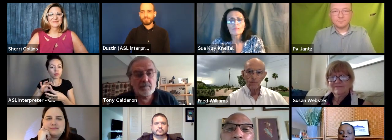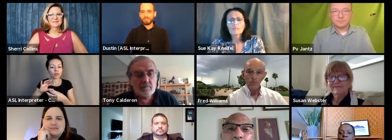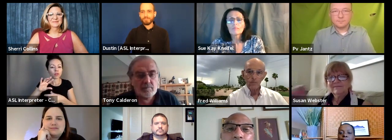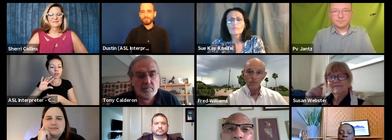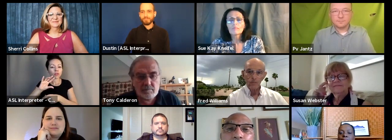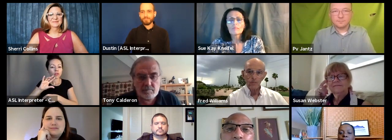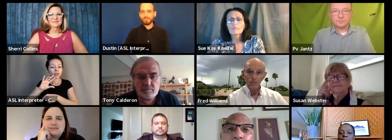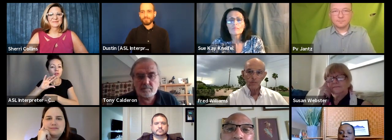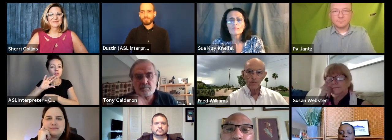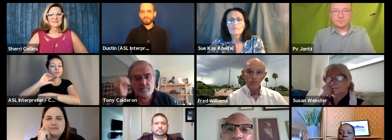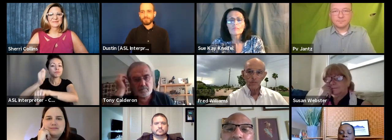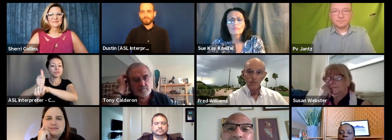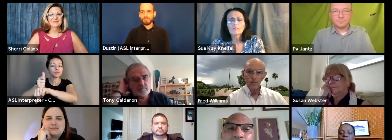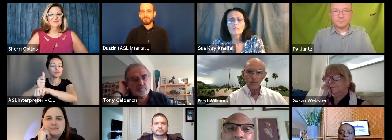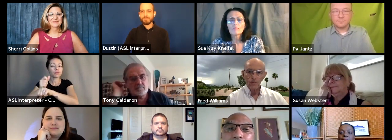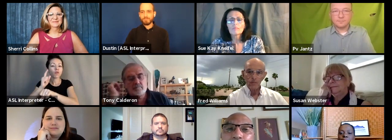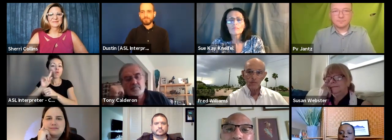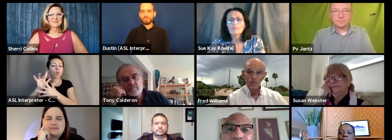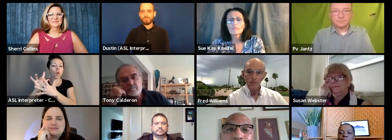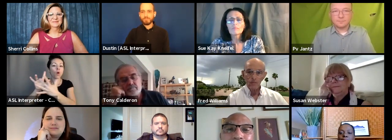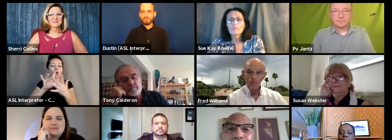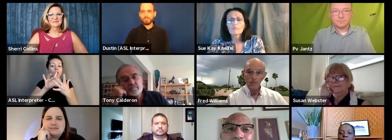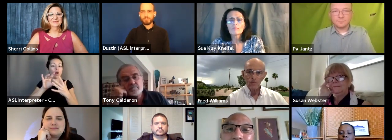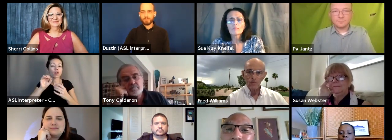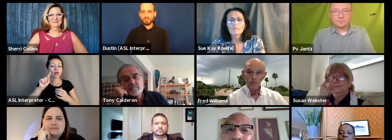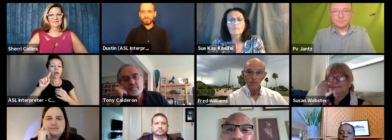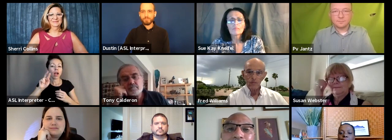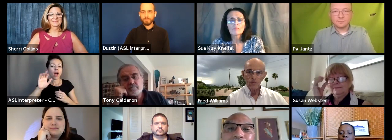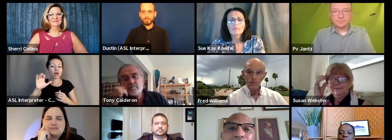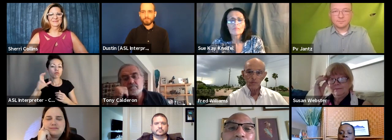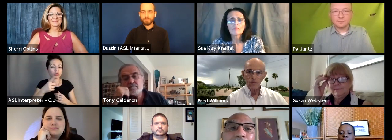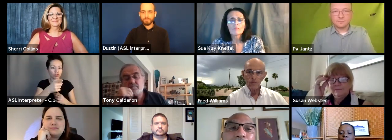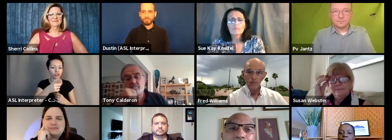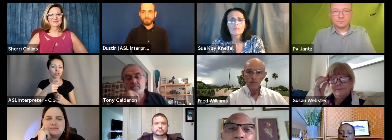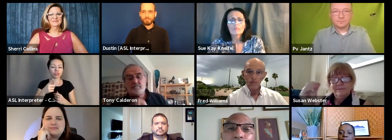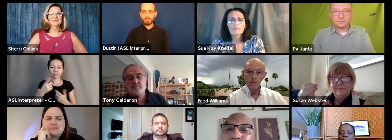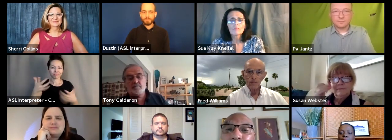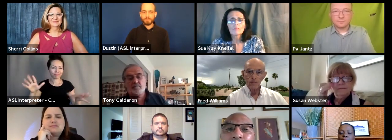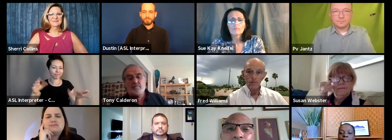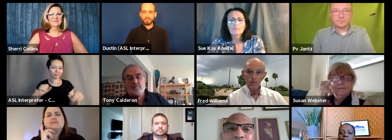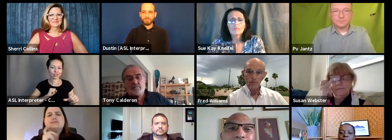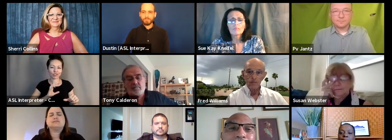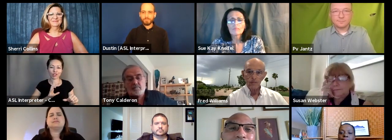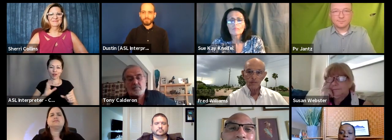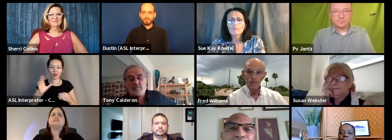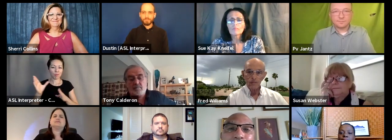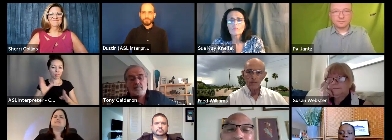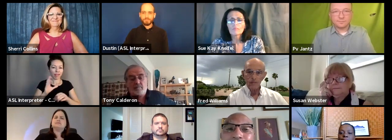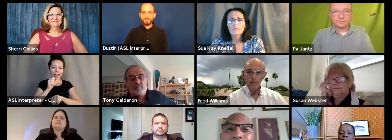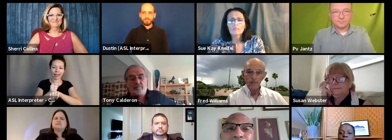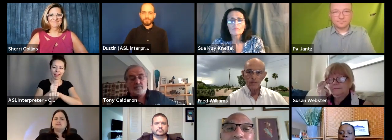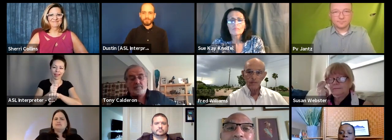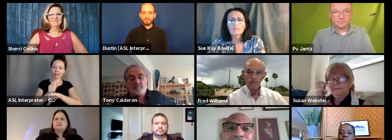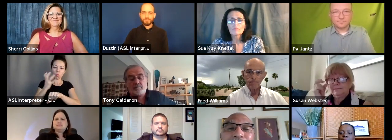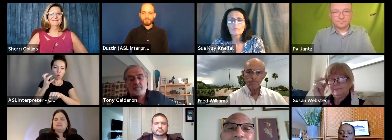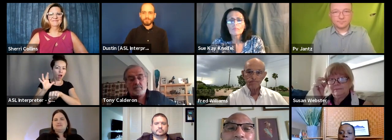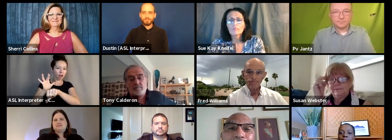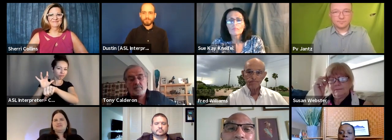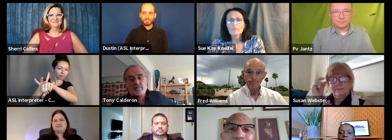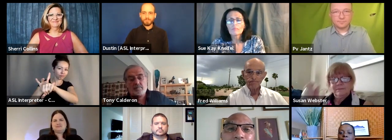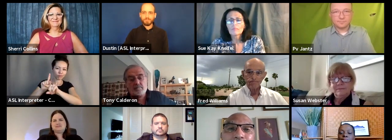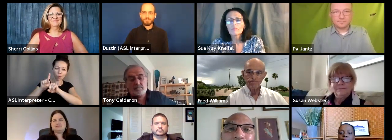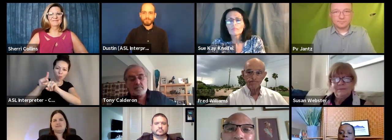outreach. Executive Collins already had a plan in place to go to Yuma and start that